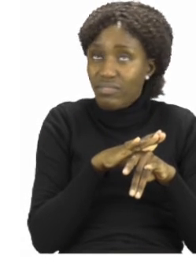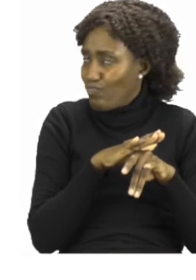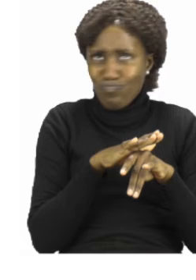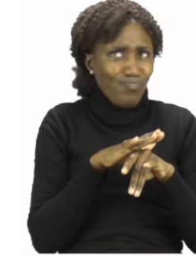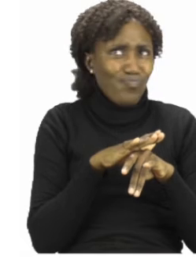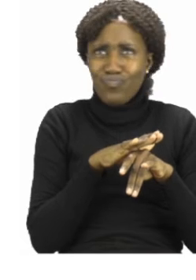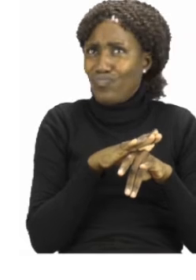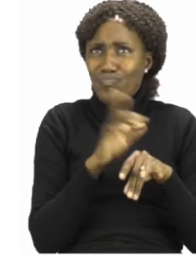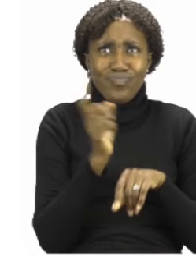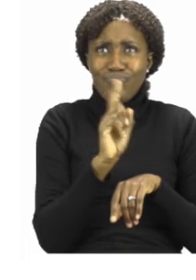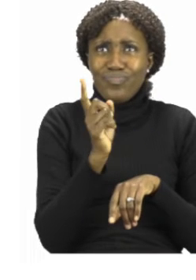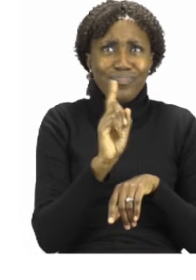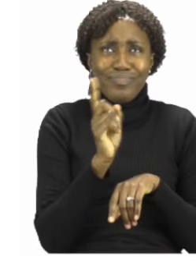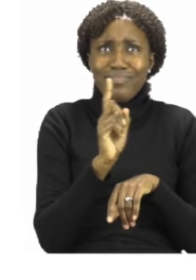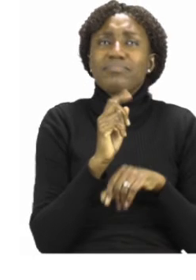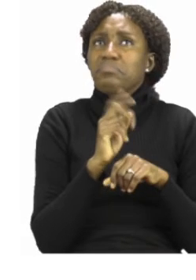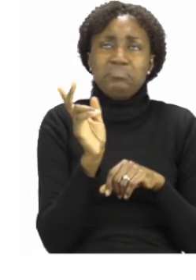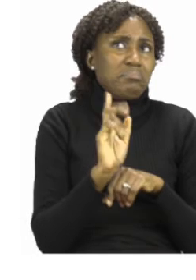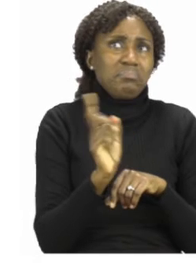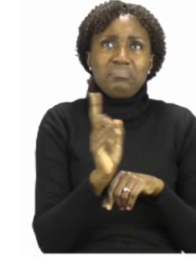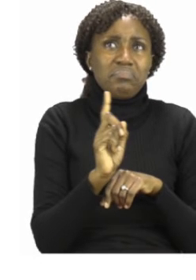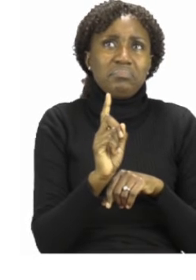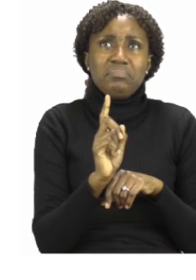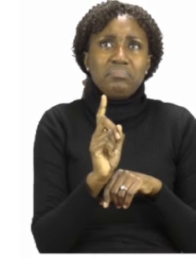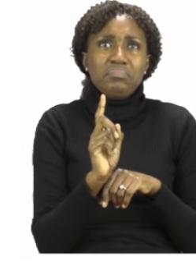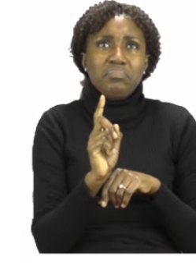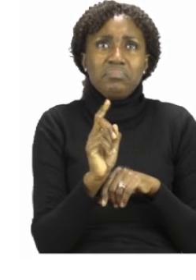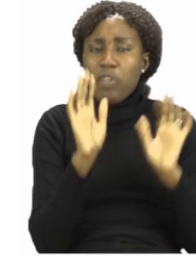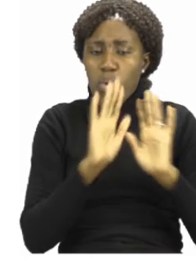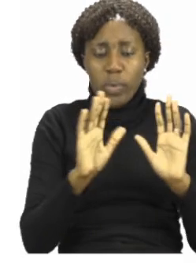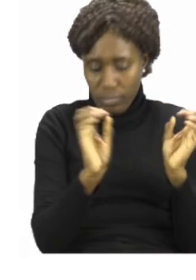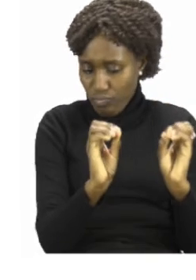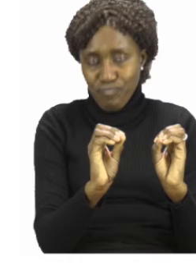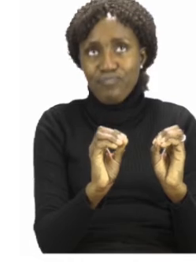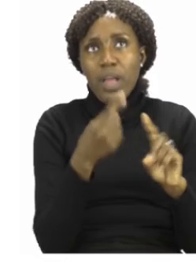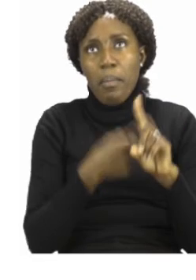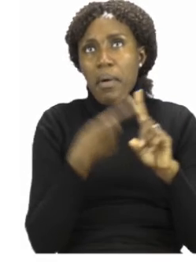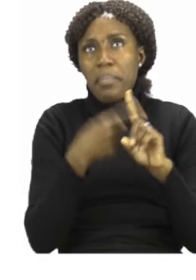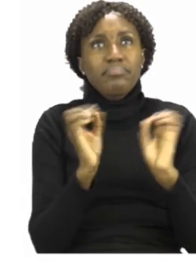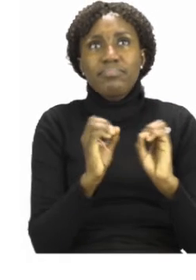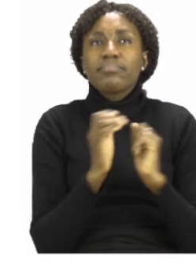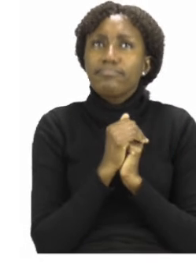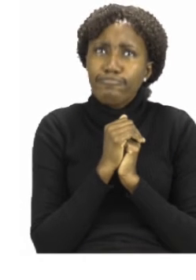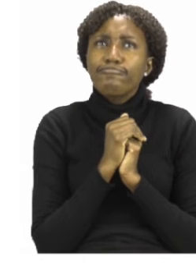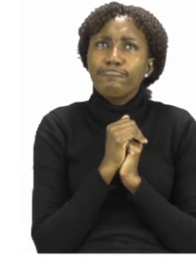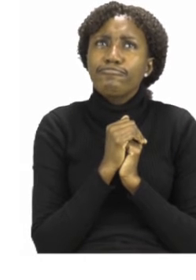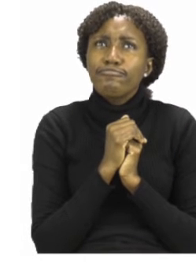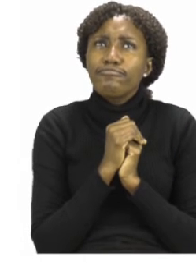No, it doesn't. So that means we're not going to color this one. How about